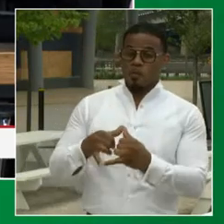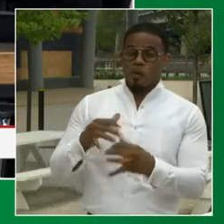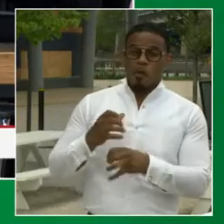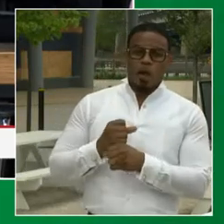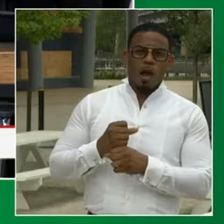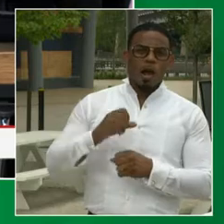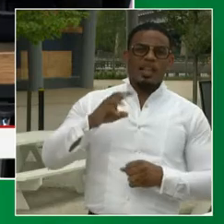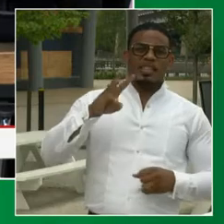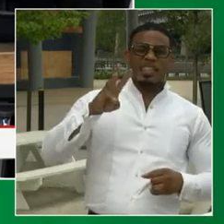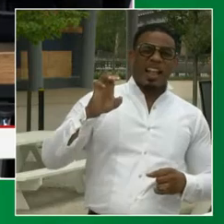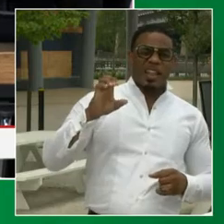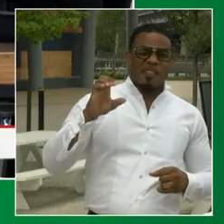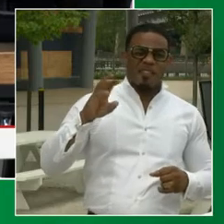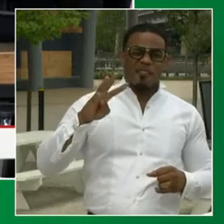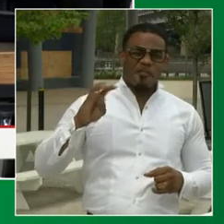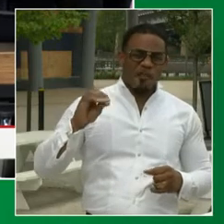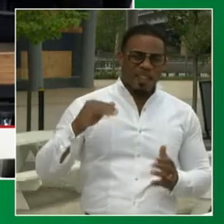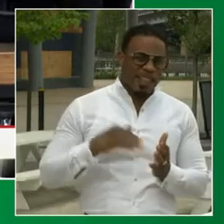recipient of